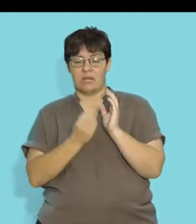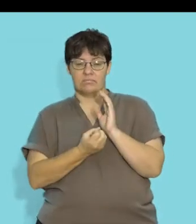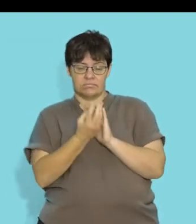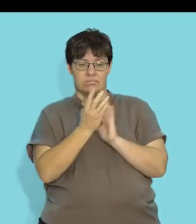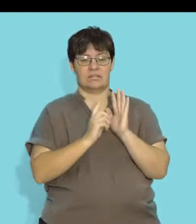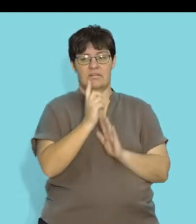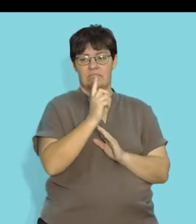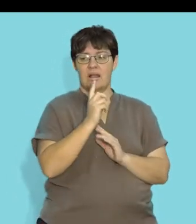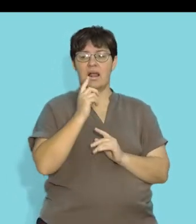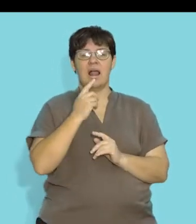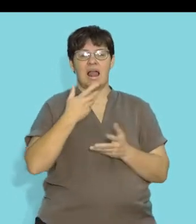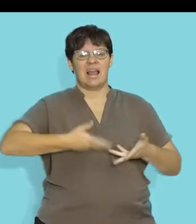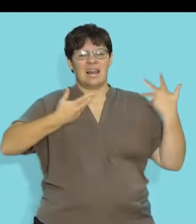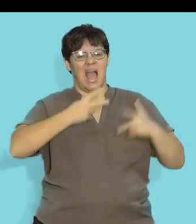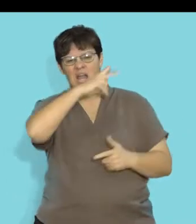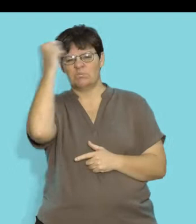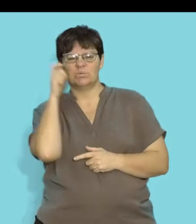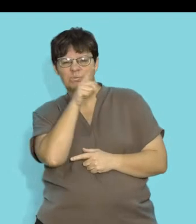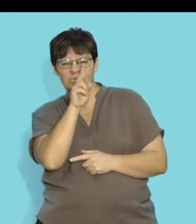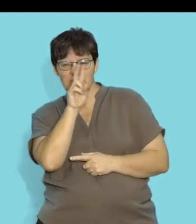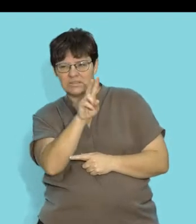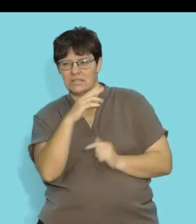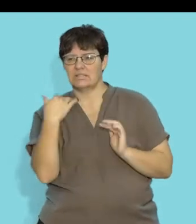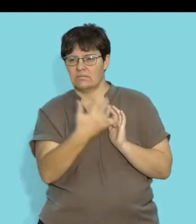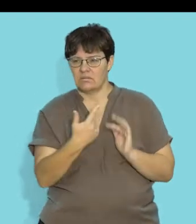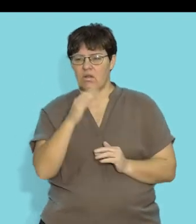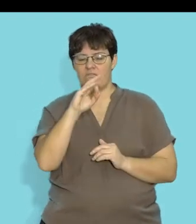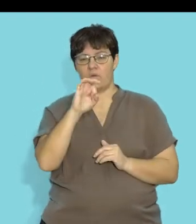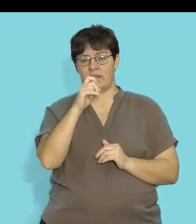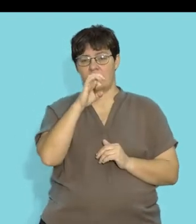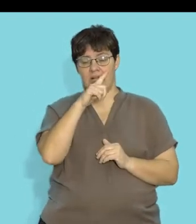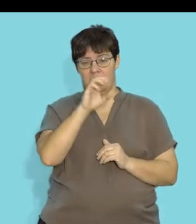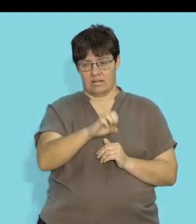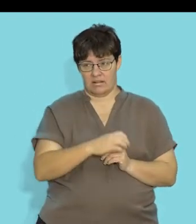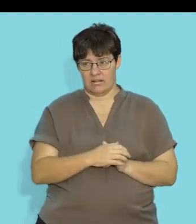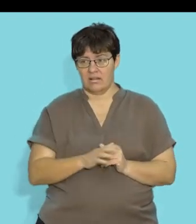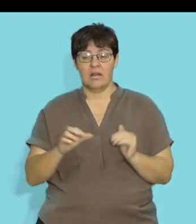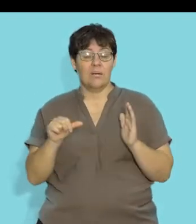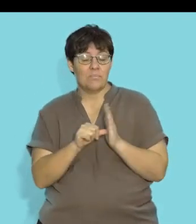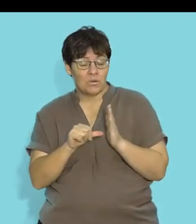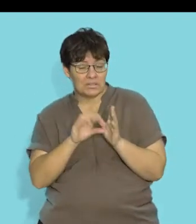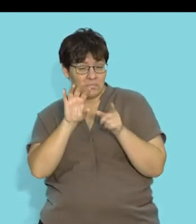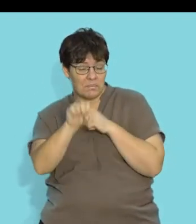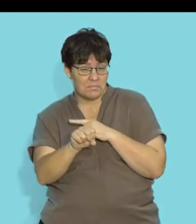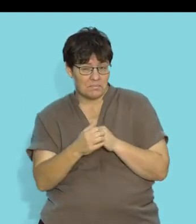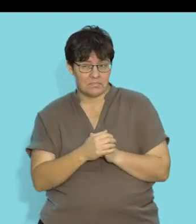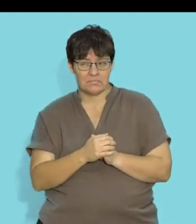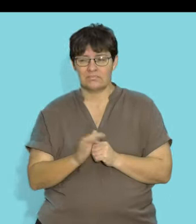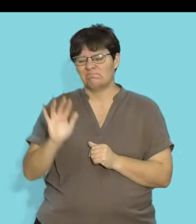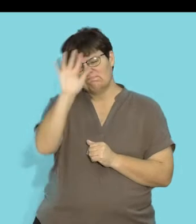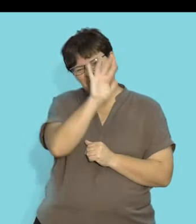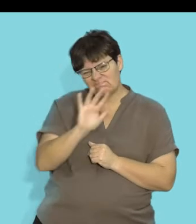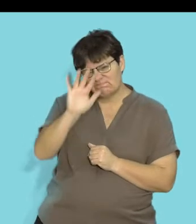that follicle. So the light blue line that we're looking at stimulates the development of the follicle, and it's important that we recognize